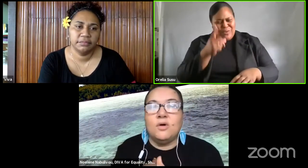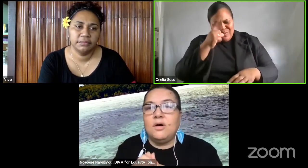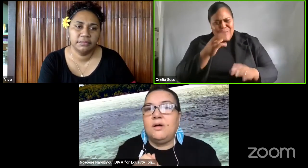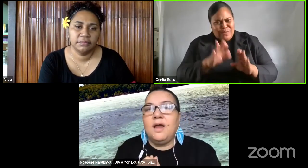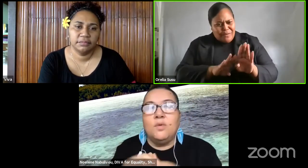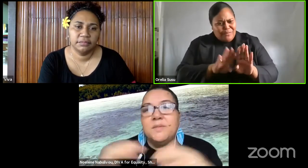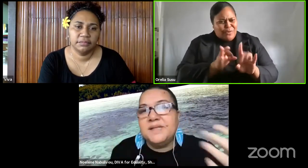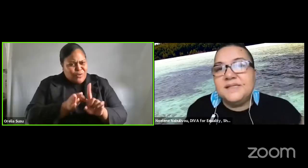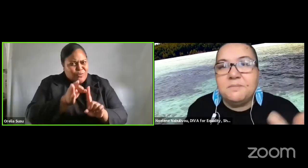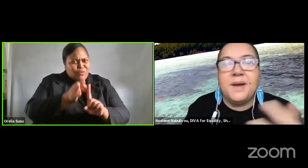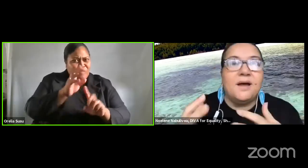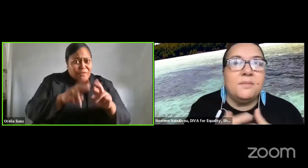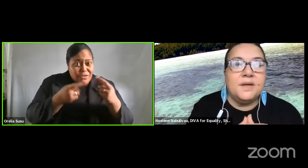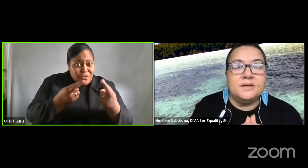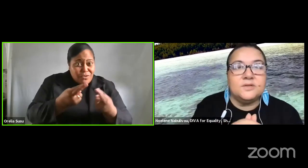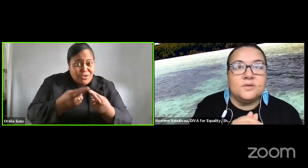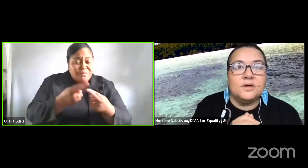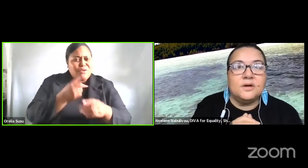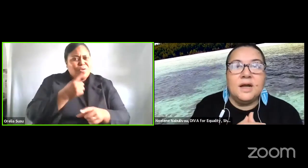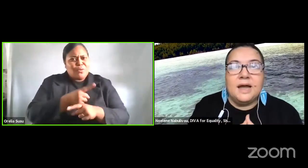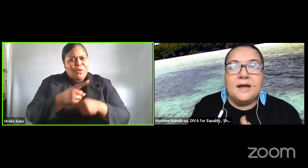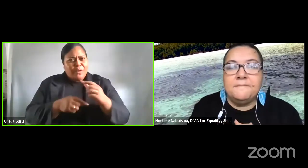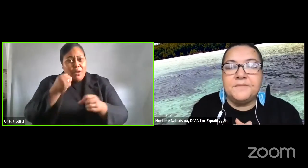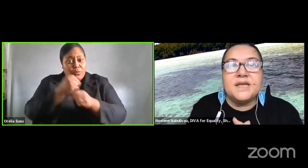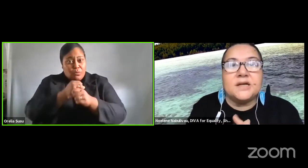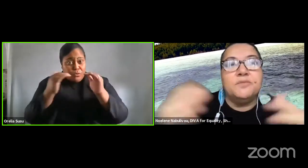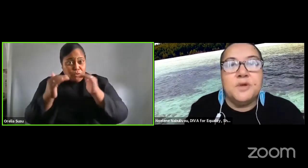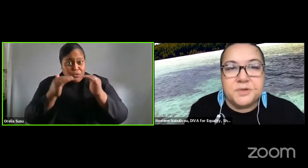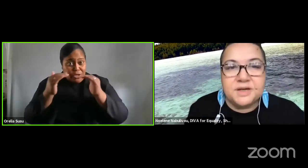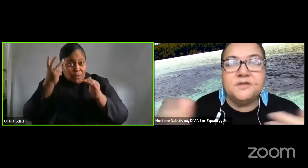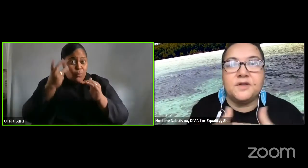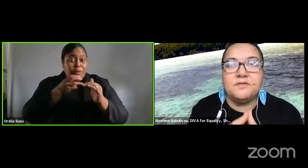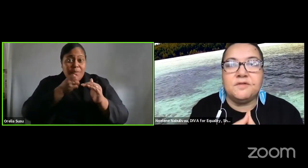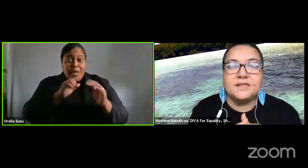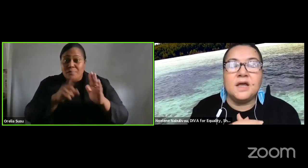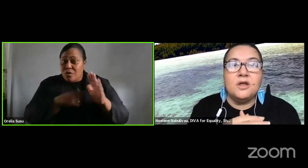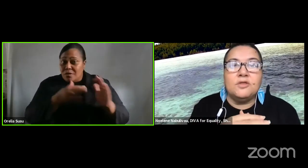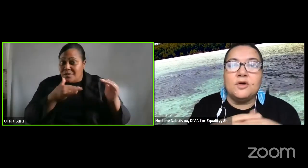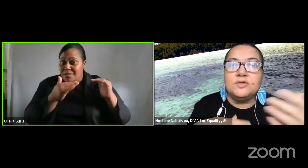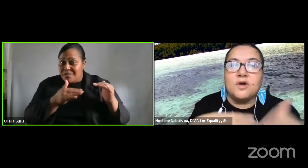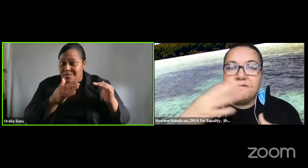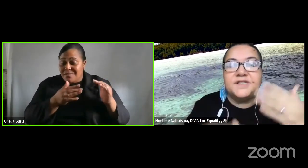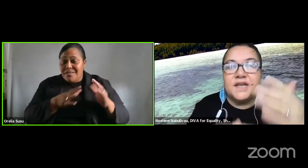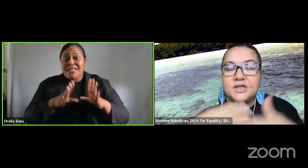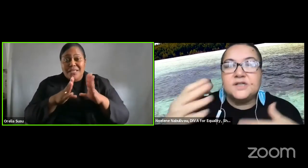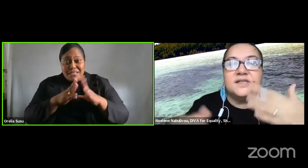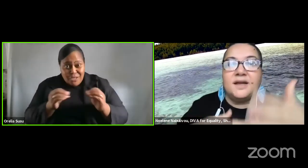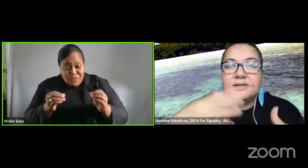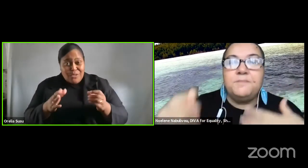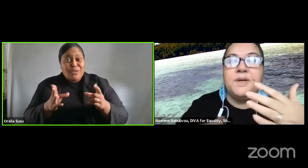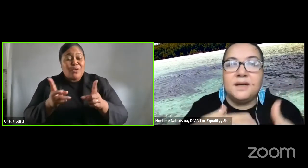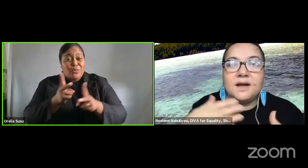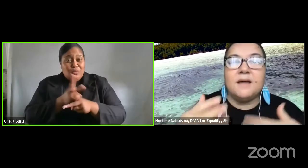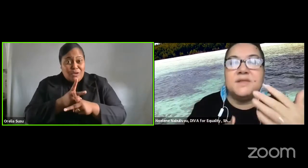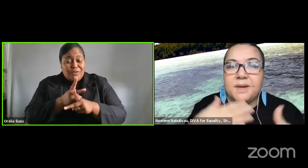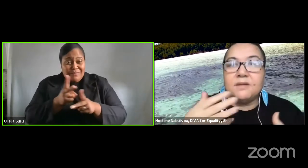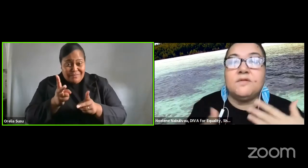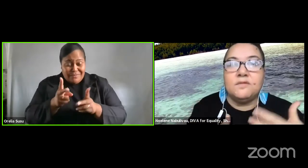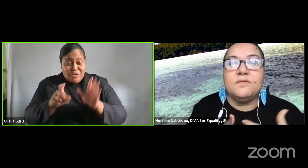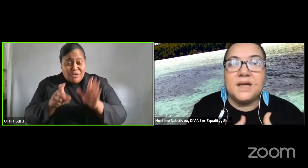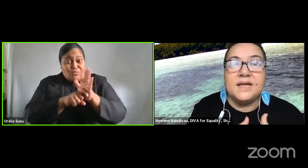or women's empowerment or um sexual reproductive health and rights those conversations that deepening